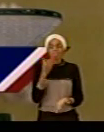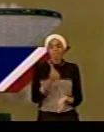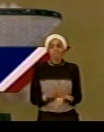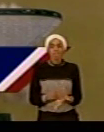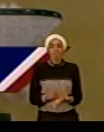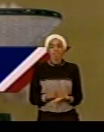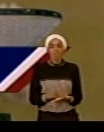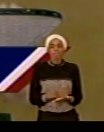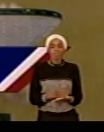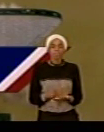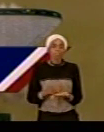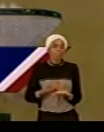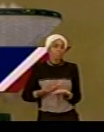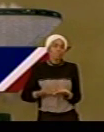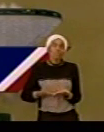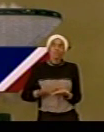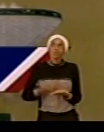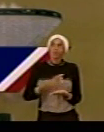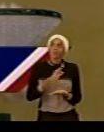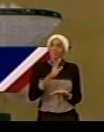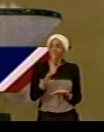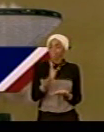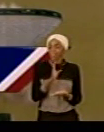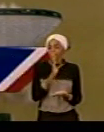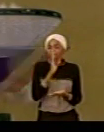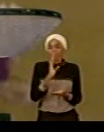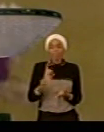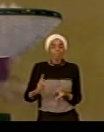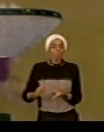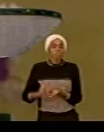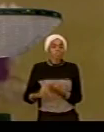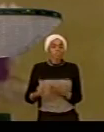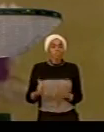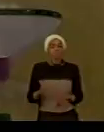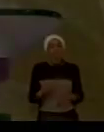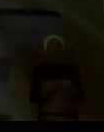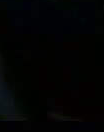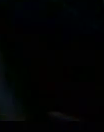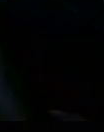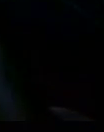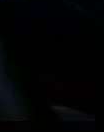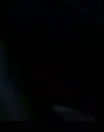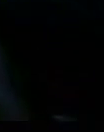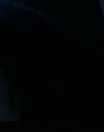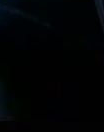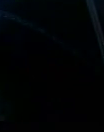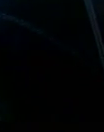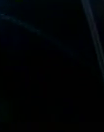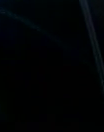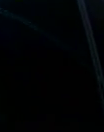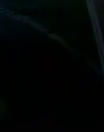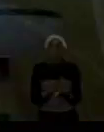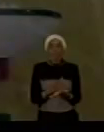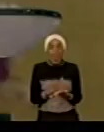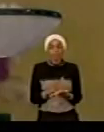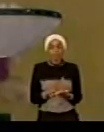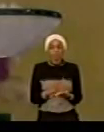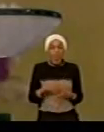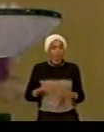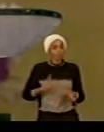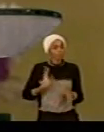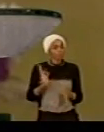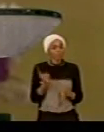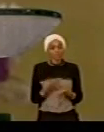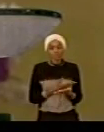Rejoice, amen. Glory be to God. Amen. Let